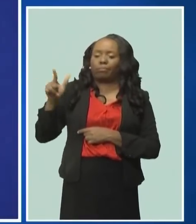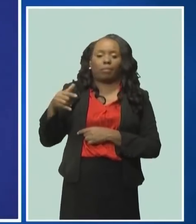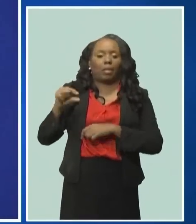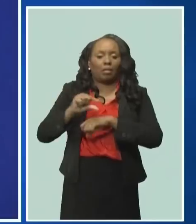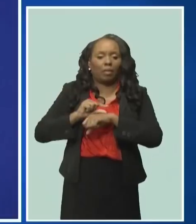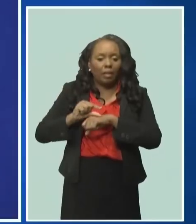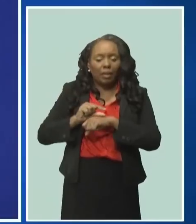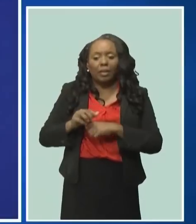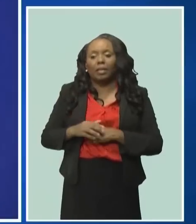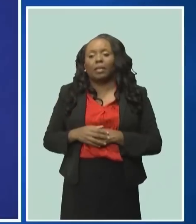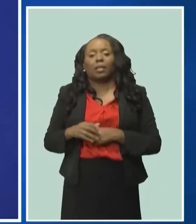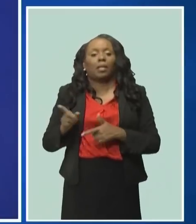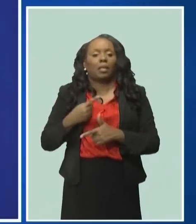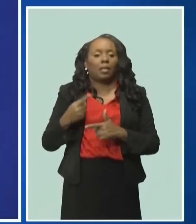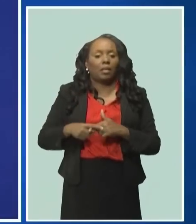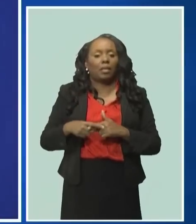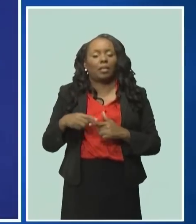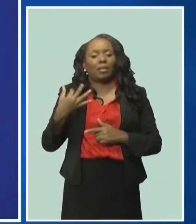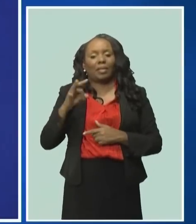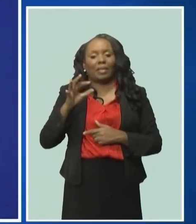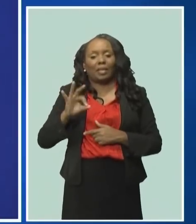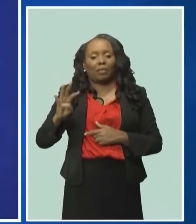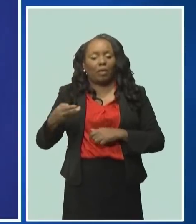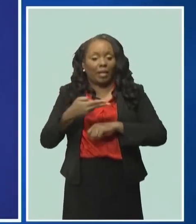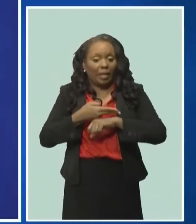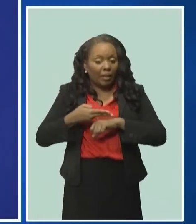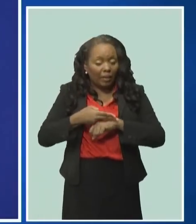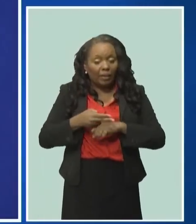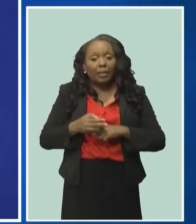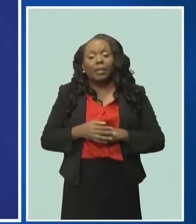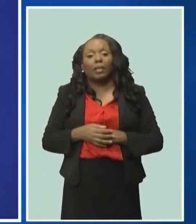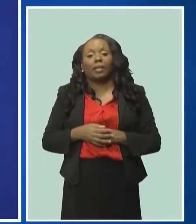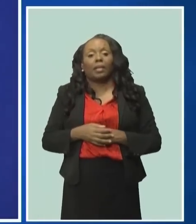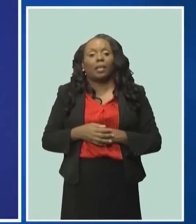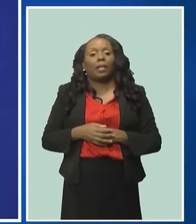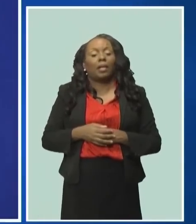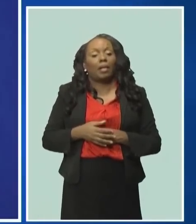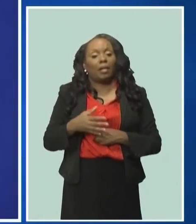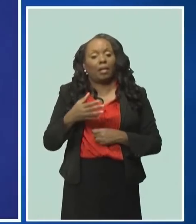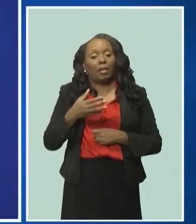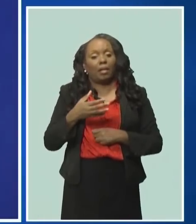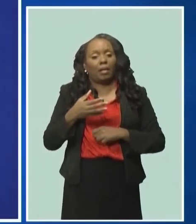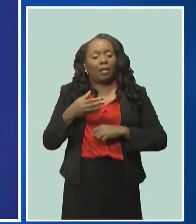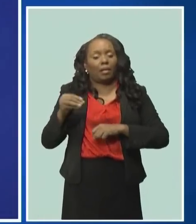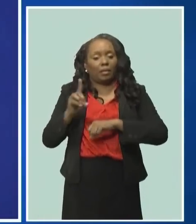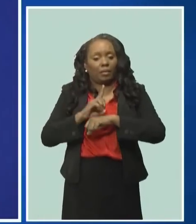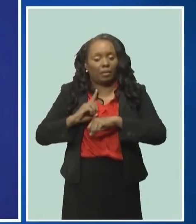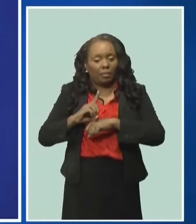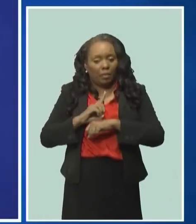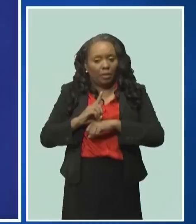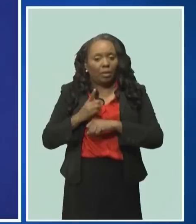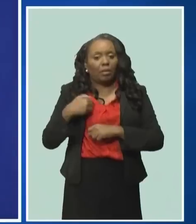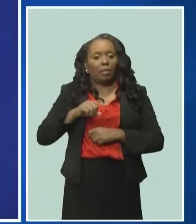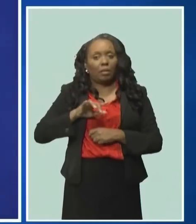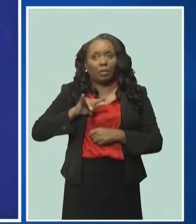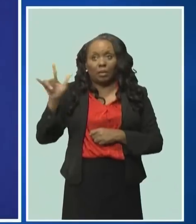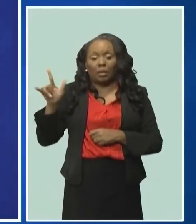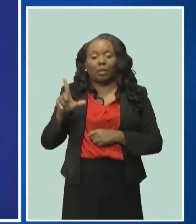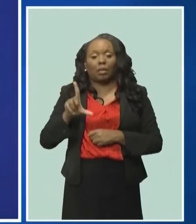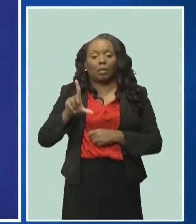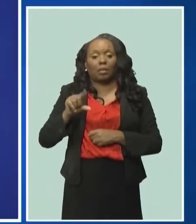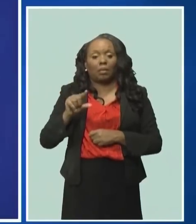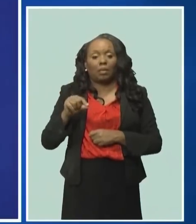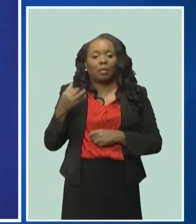operations in Haiti in 1994, and more recently we deployed to Dominica to quell unrest in